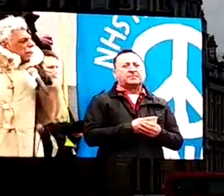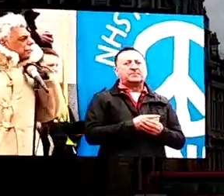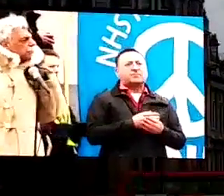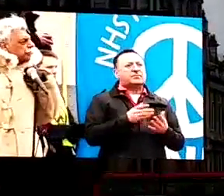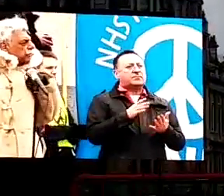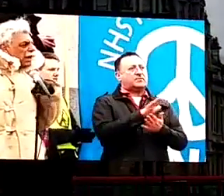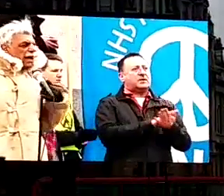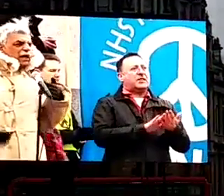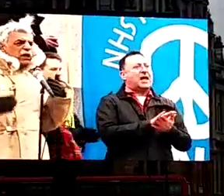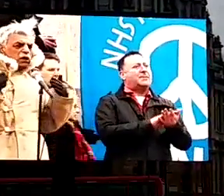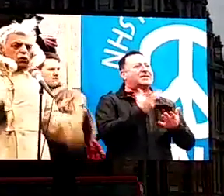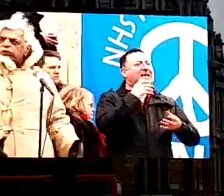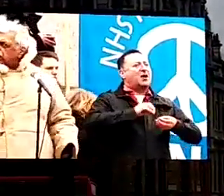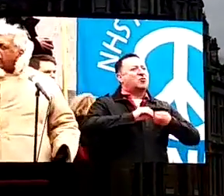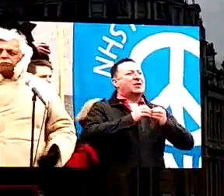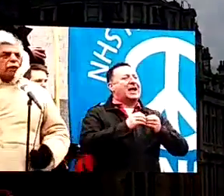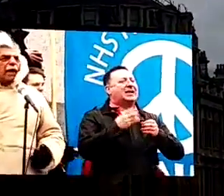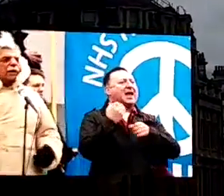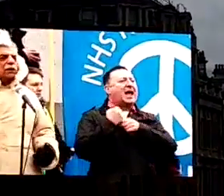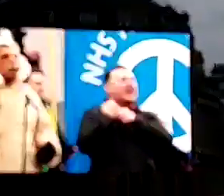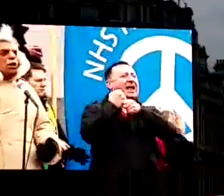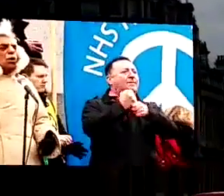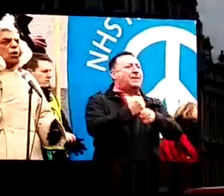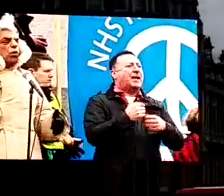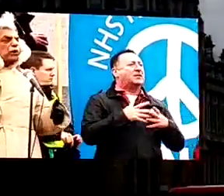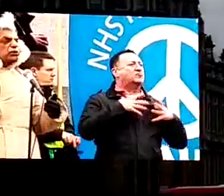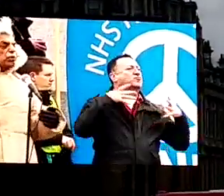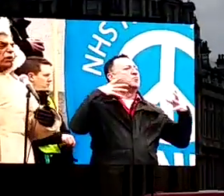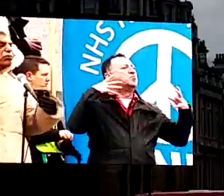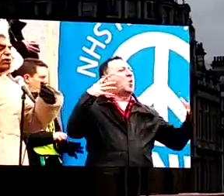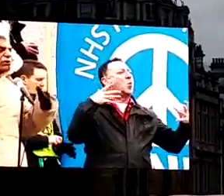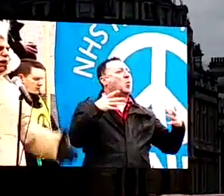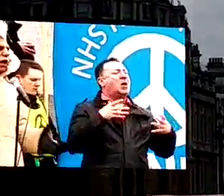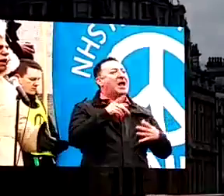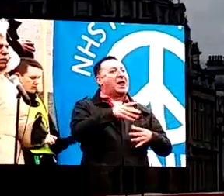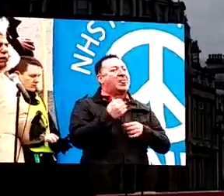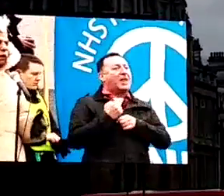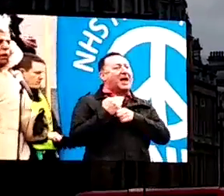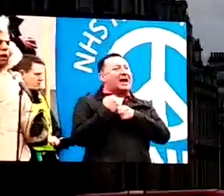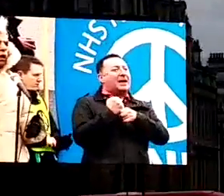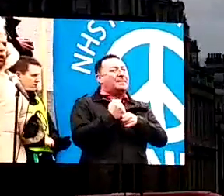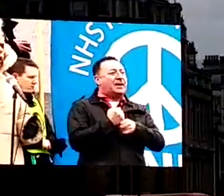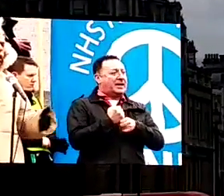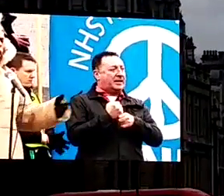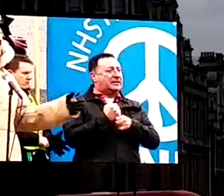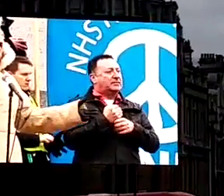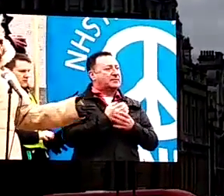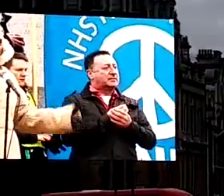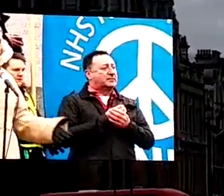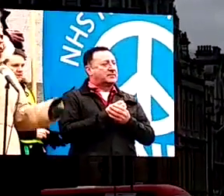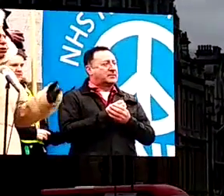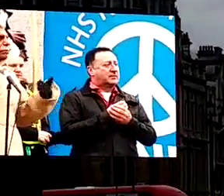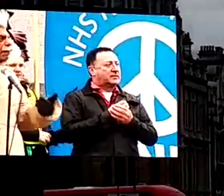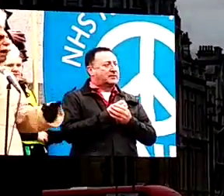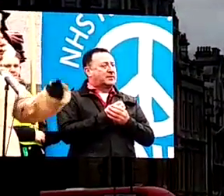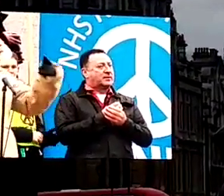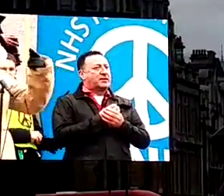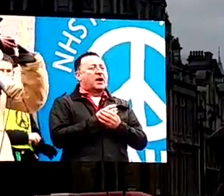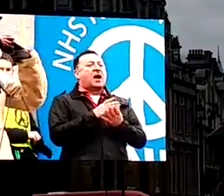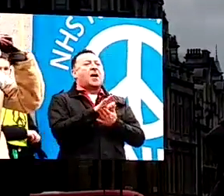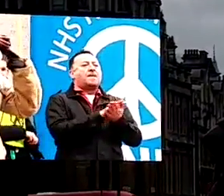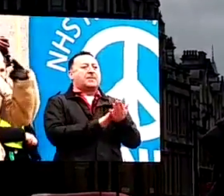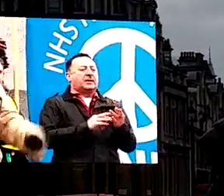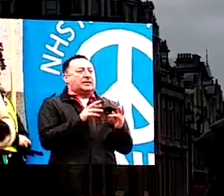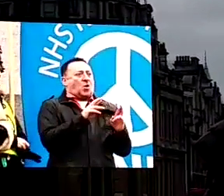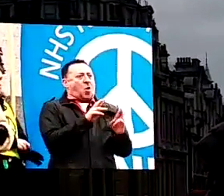be developed. A huge campaign which will return a party to power